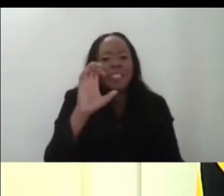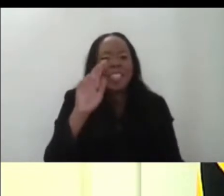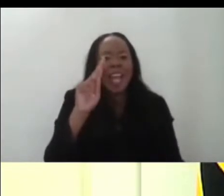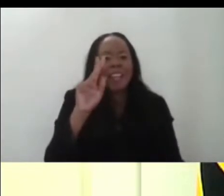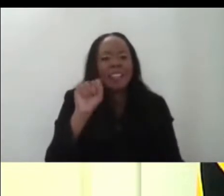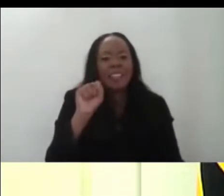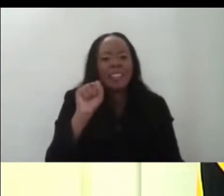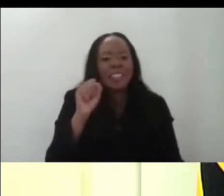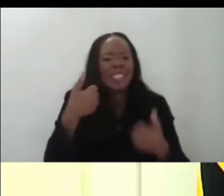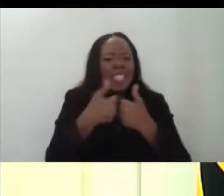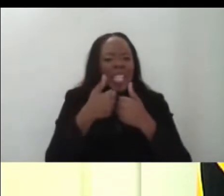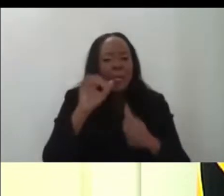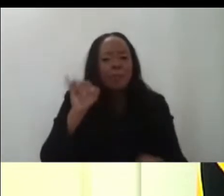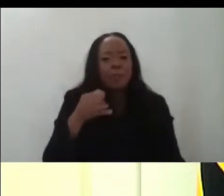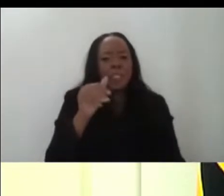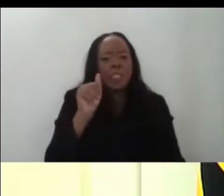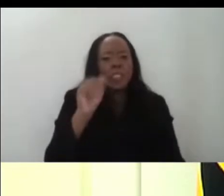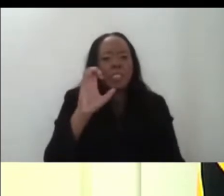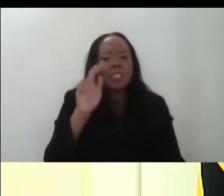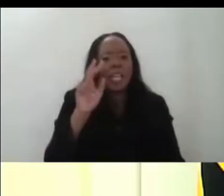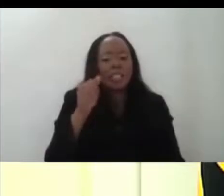that